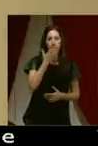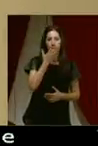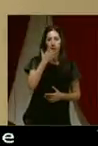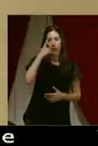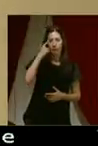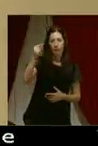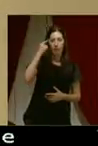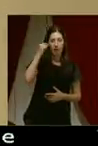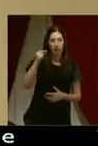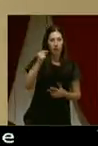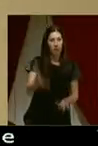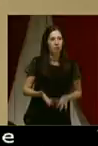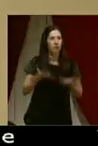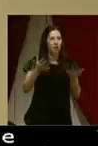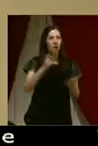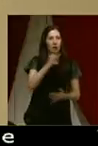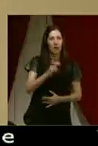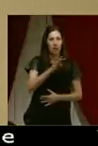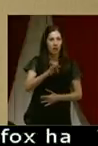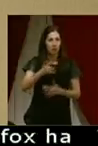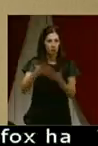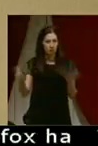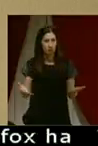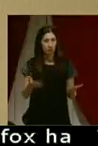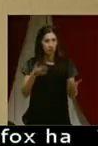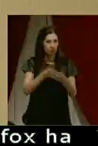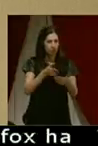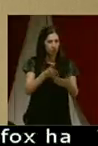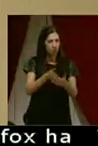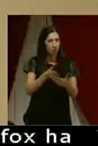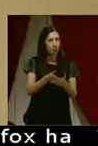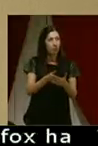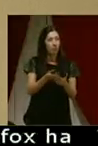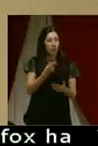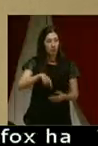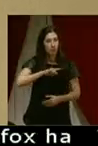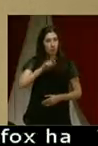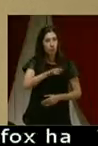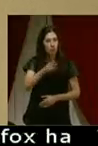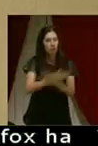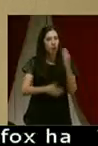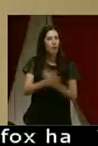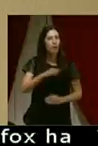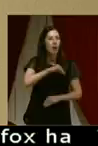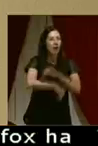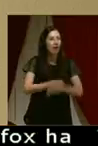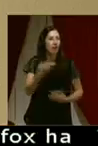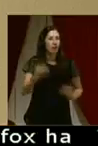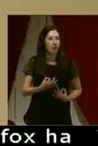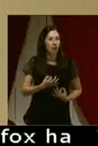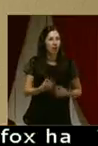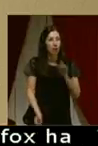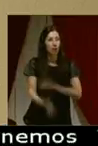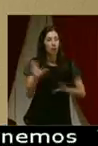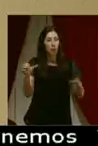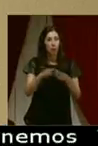done, but if this ZT Open is not accessible, what can